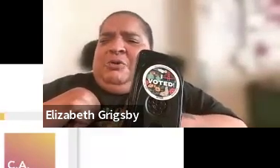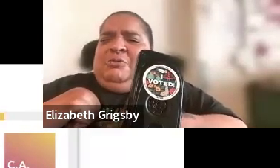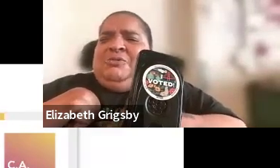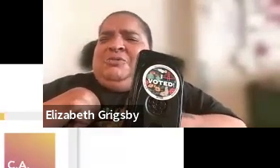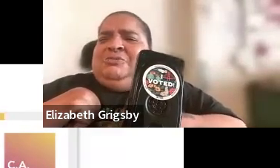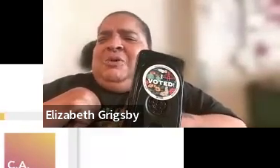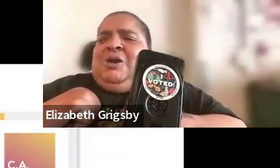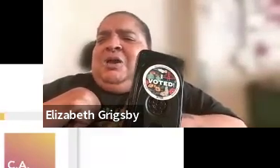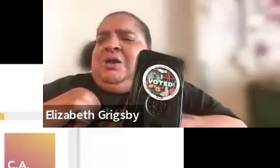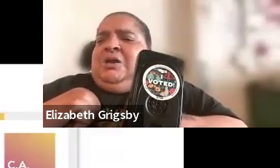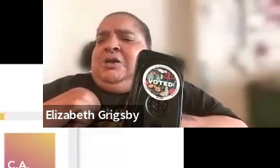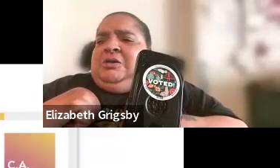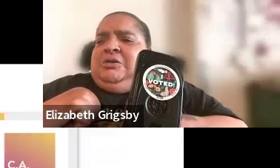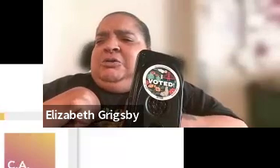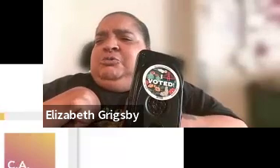so service